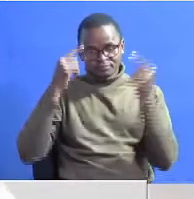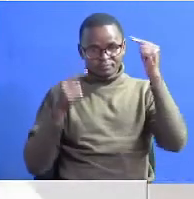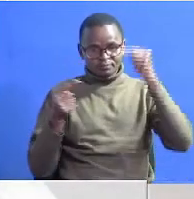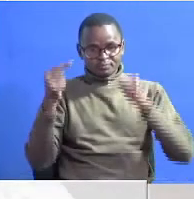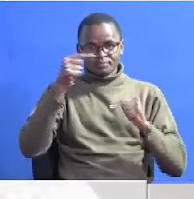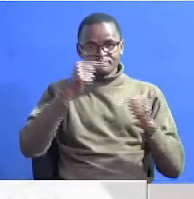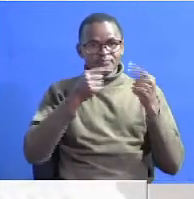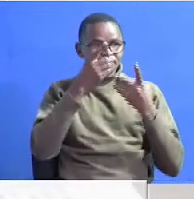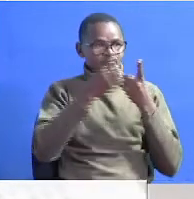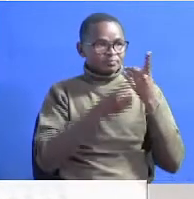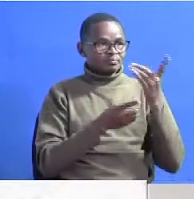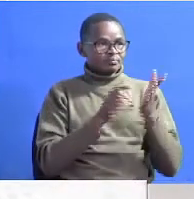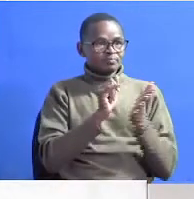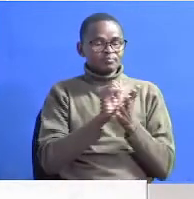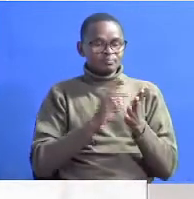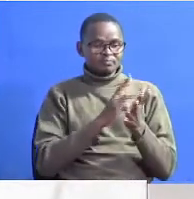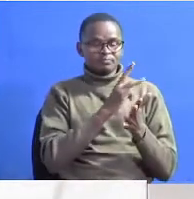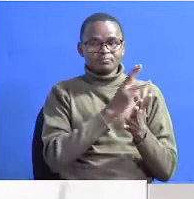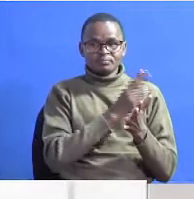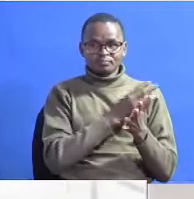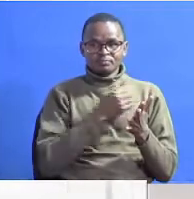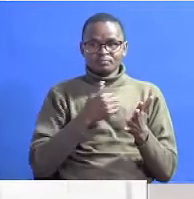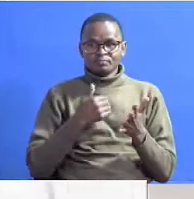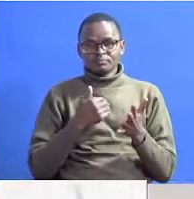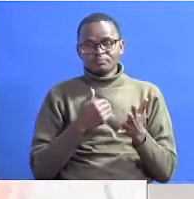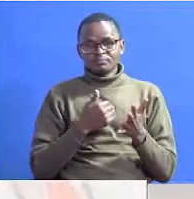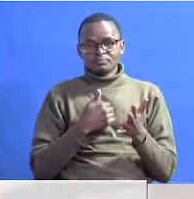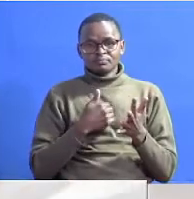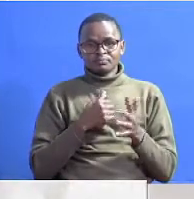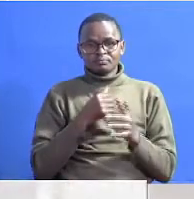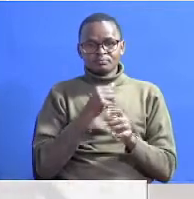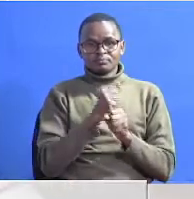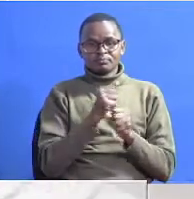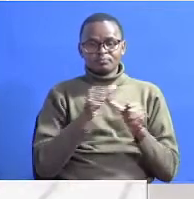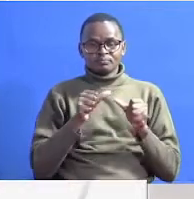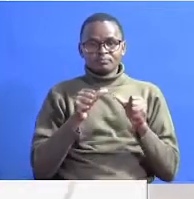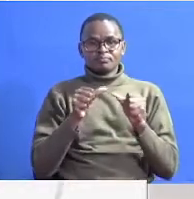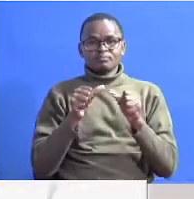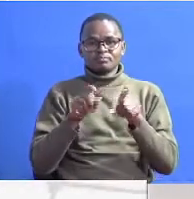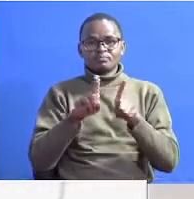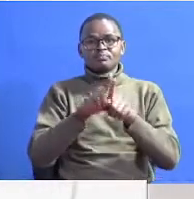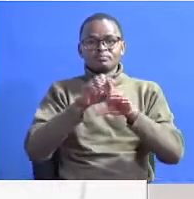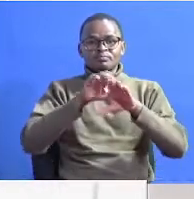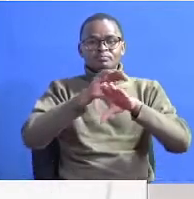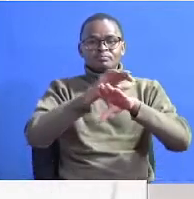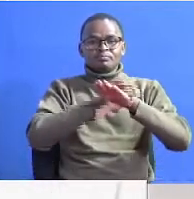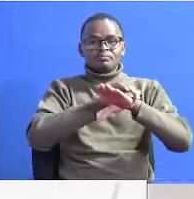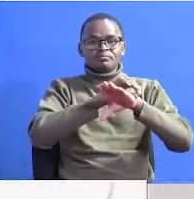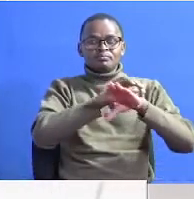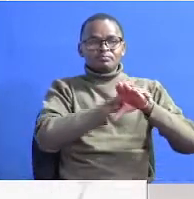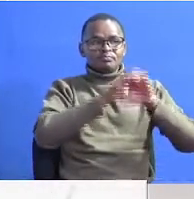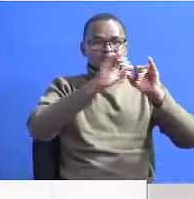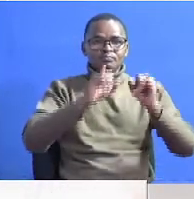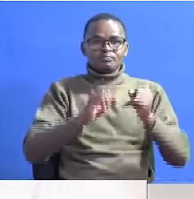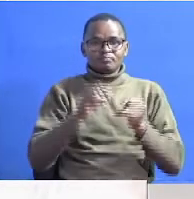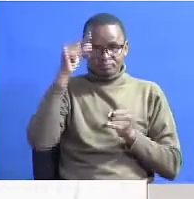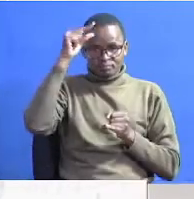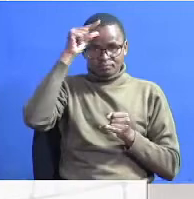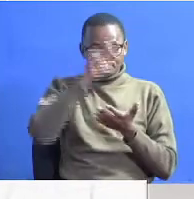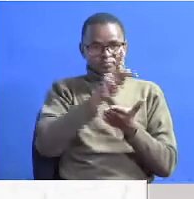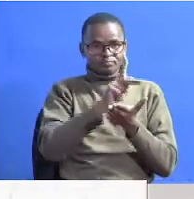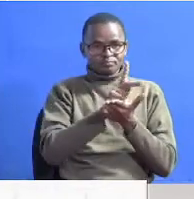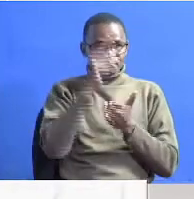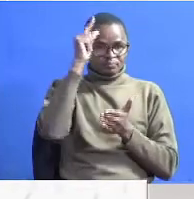This is a discussion that we shall be, of course, carrying it on as we get into the new government, keeping